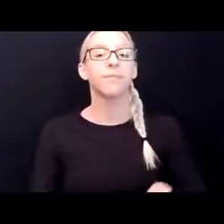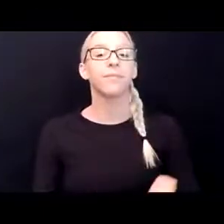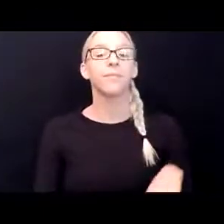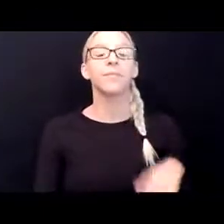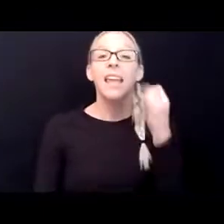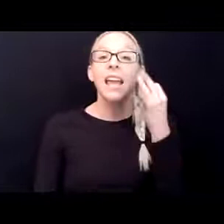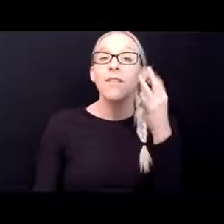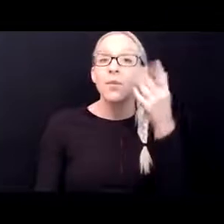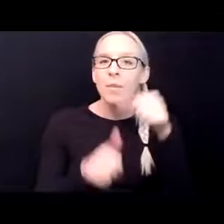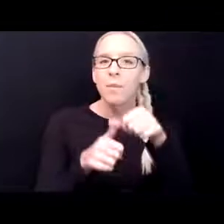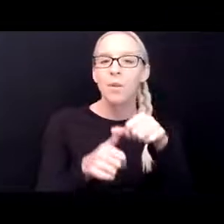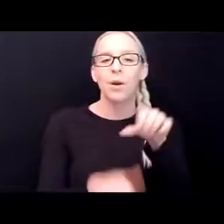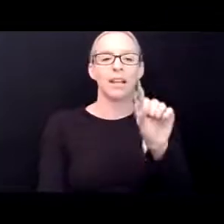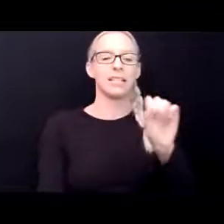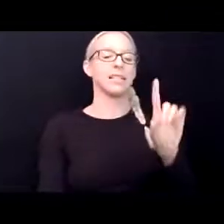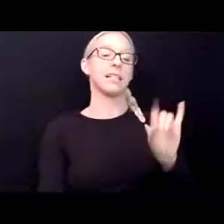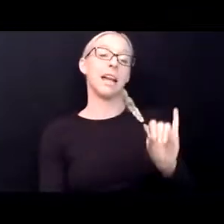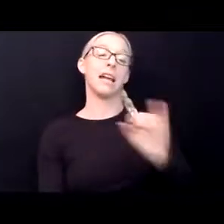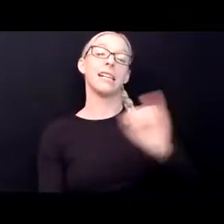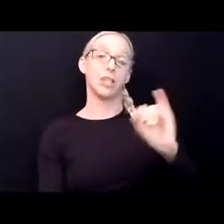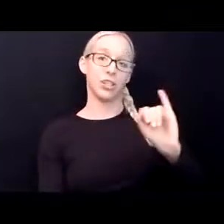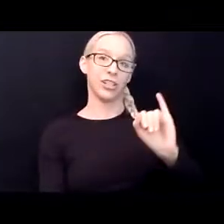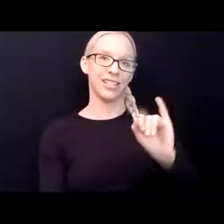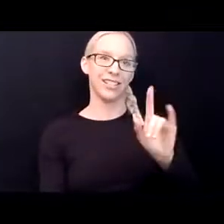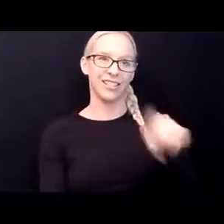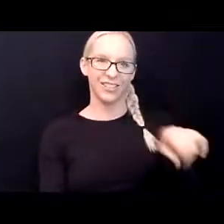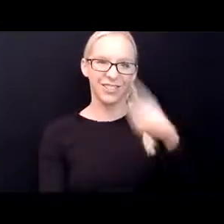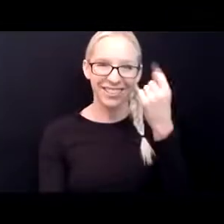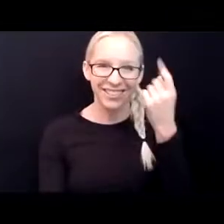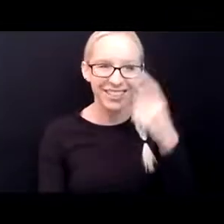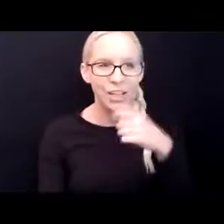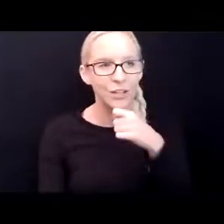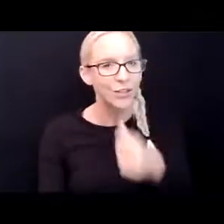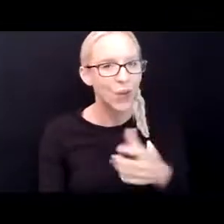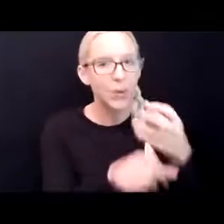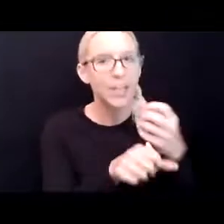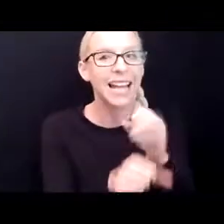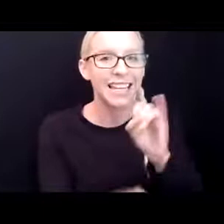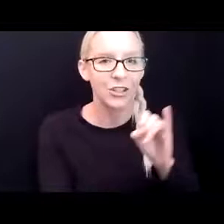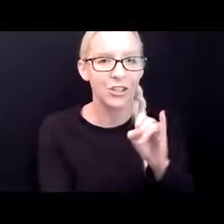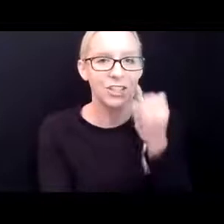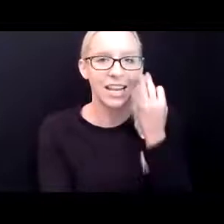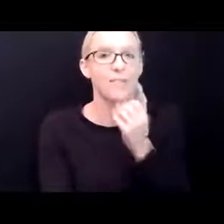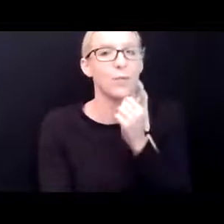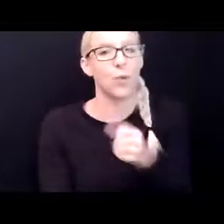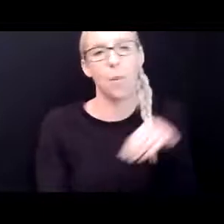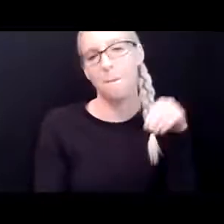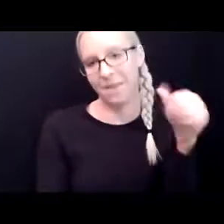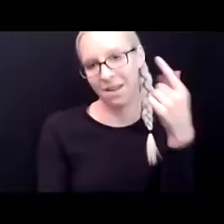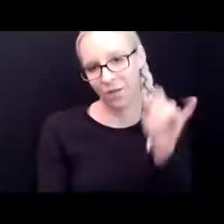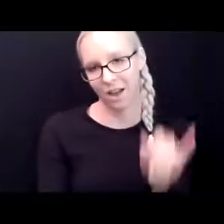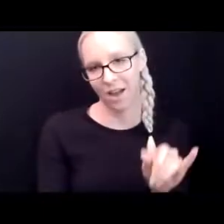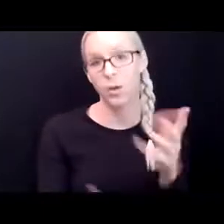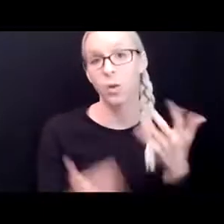insurance, most of us would understand we don't get insurance unless we buy it or pay for it. So you can have health